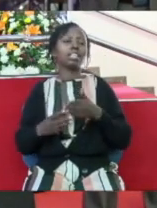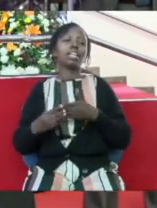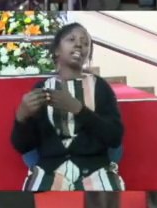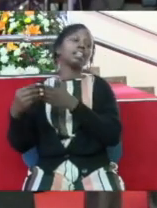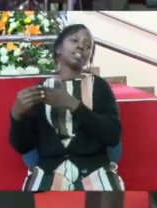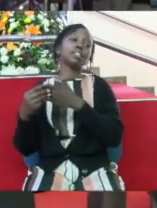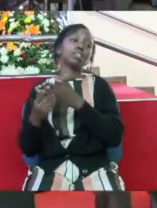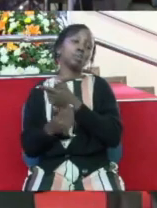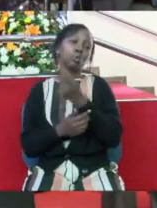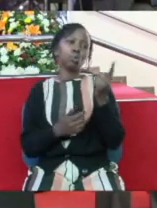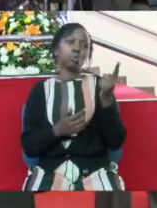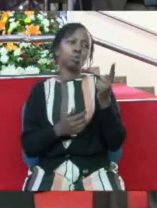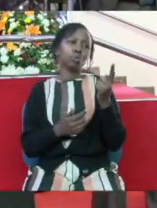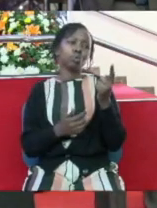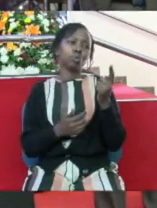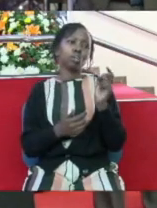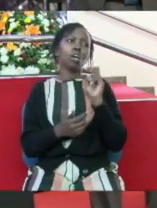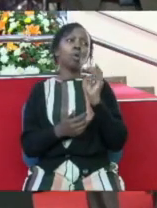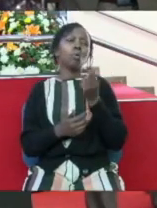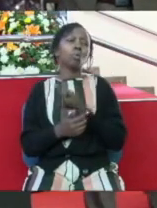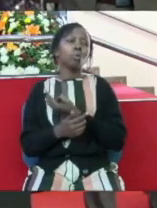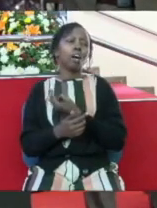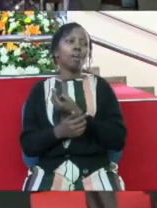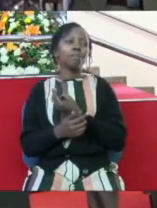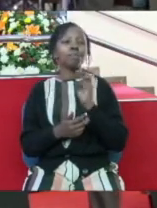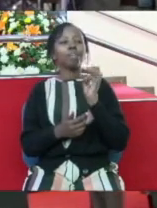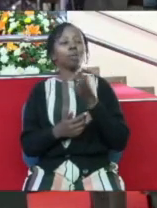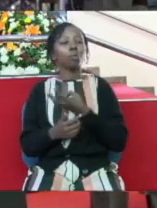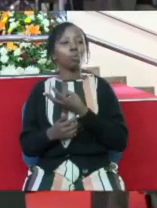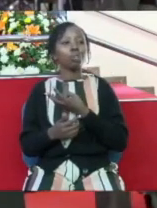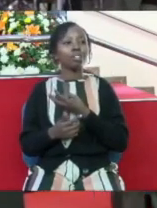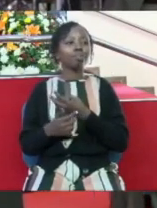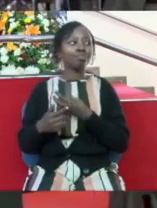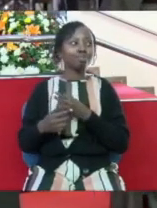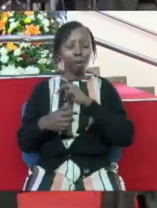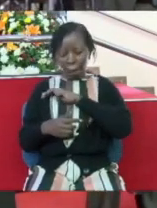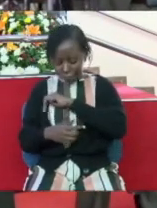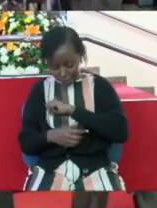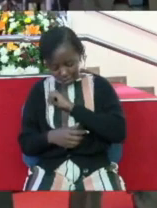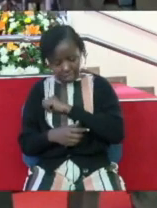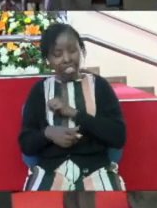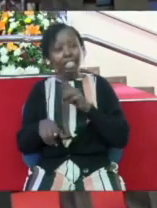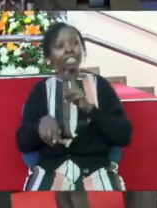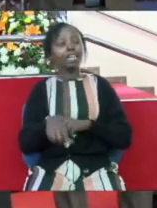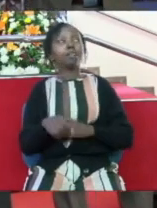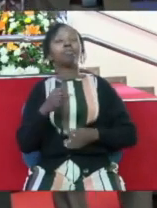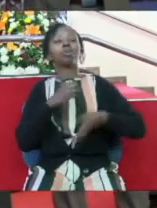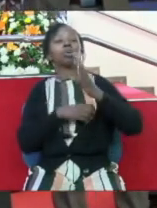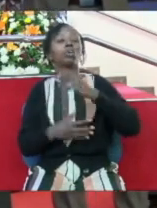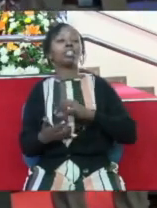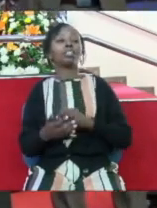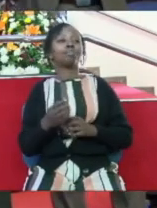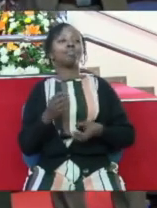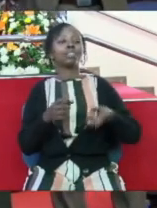Yesu awe ndio kichwa. Decreasing. Kushuka as God increases. Yeye anapoongezeka. Decreasing as he increases. Kupungua yeye